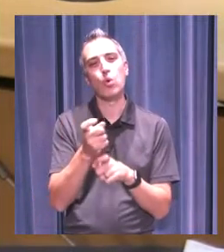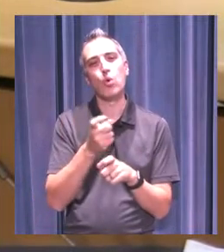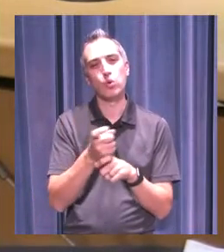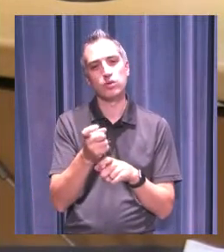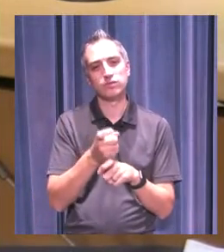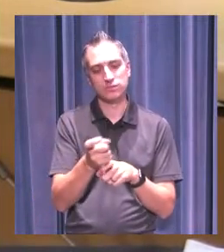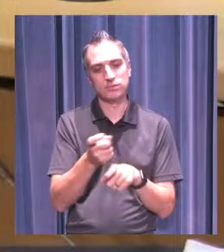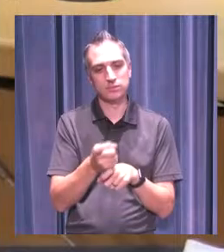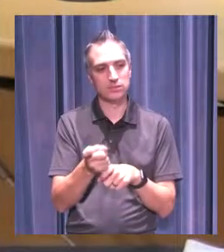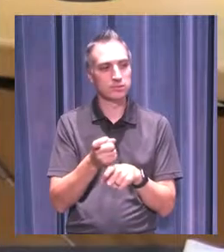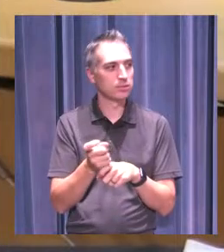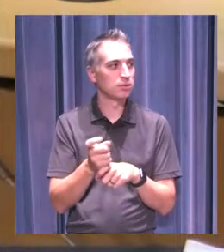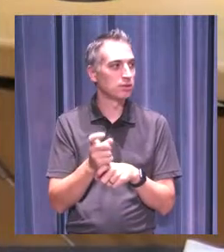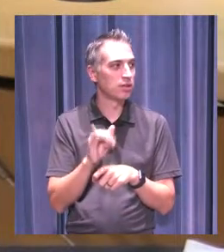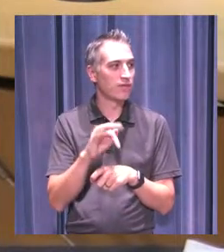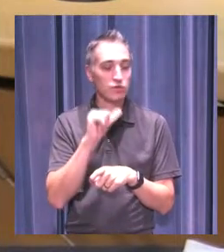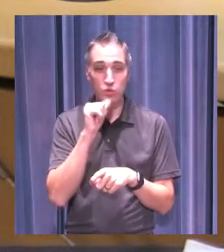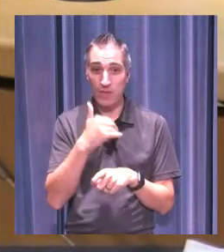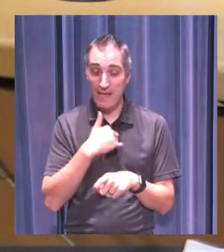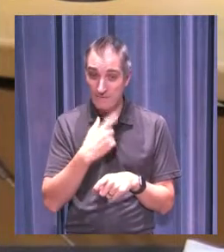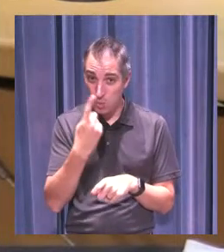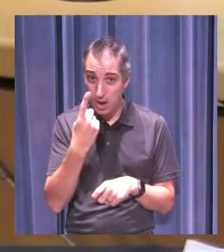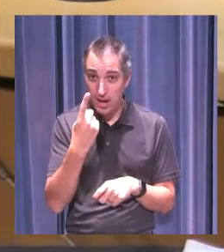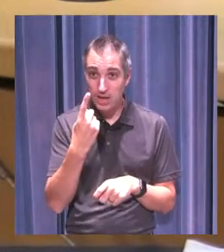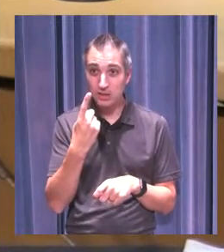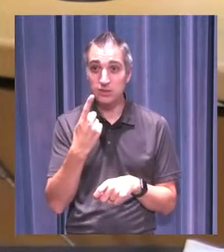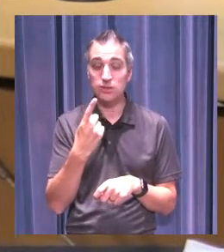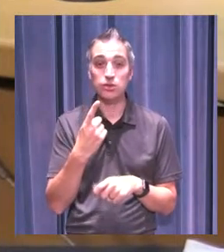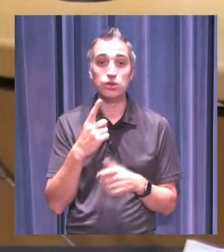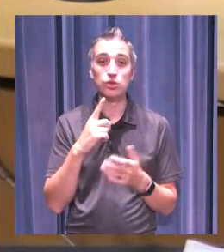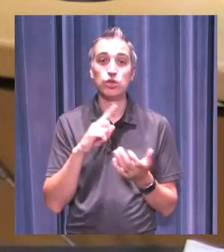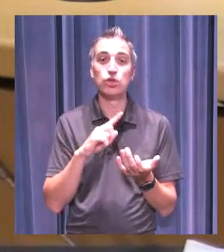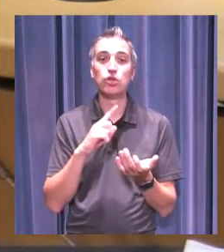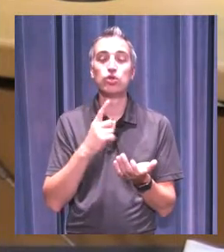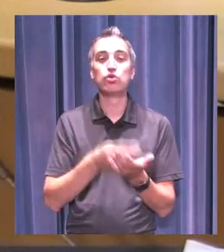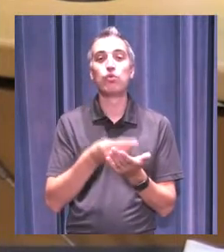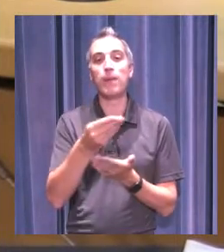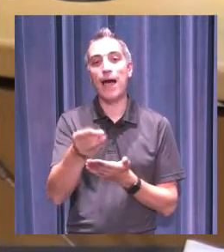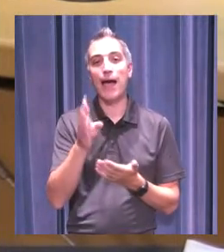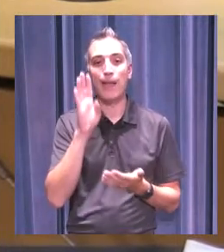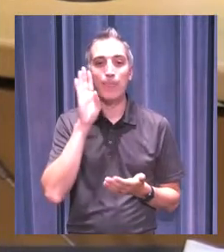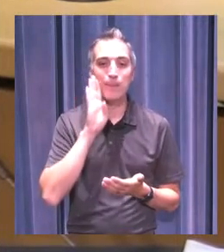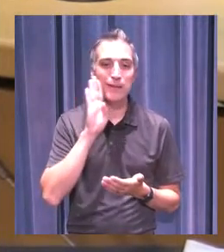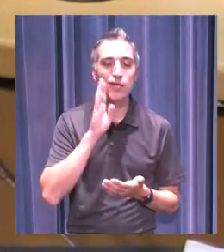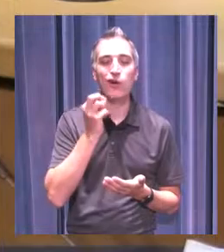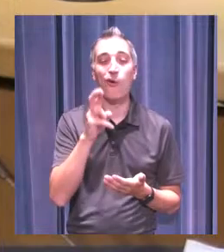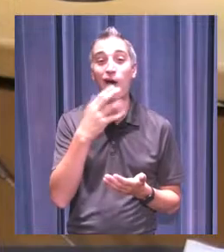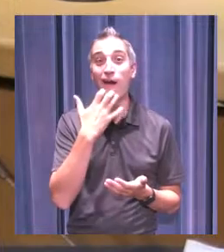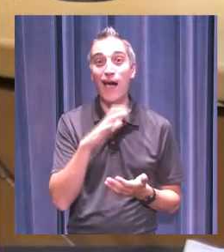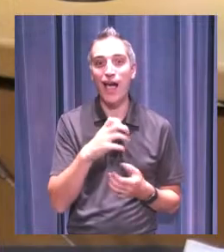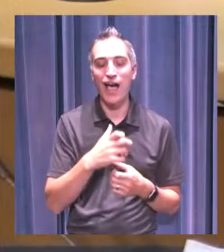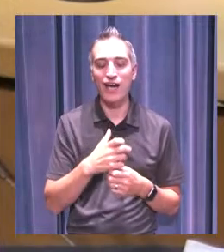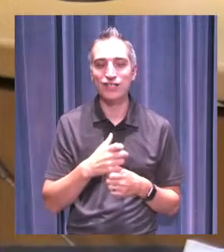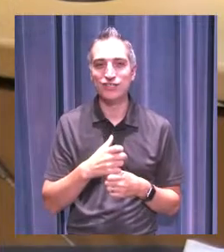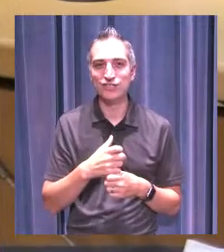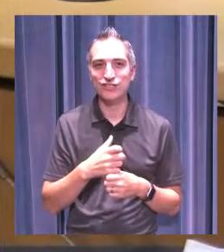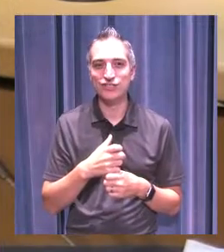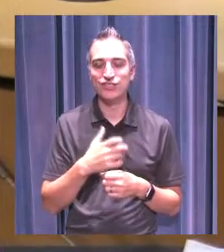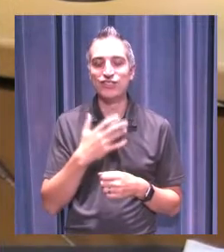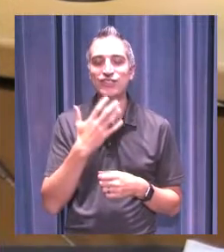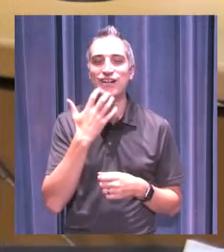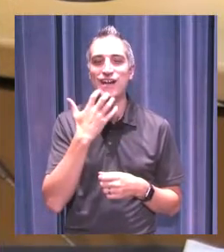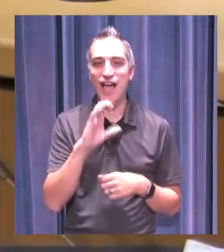say, if you don't have one, you're buying the beer tonight or hot chocolate. So I do this with